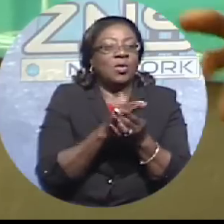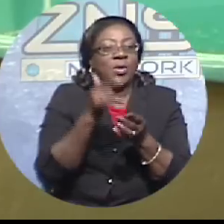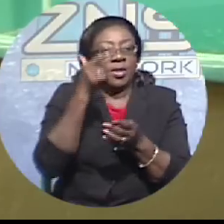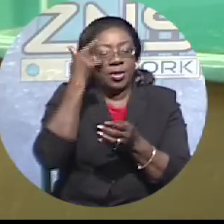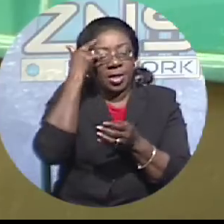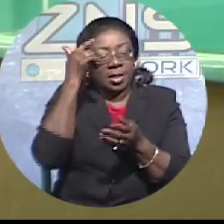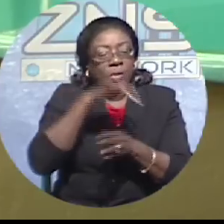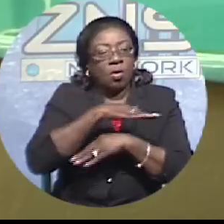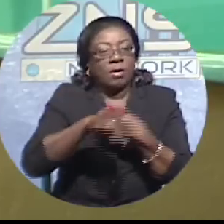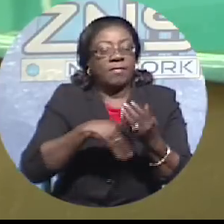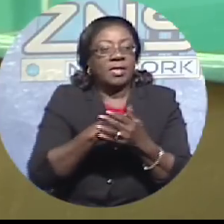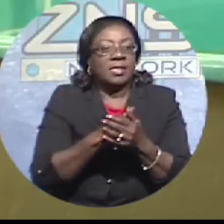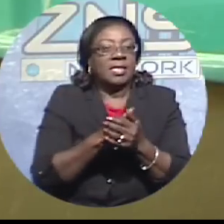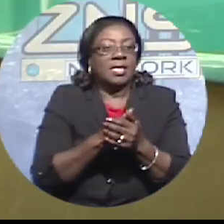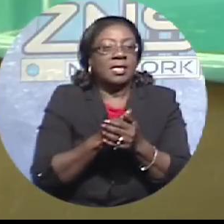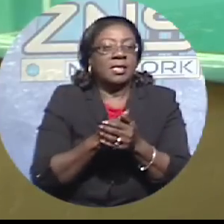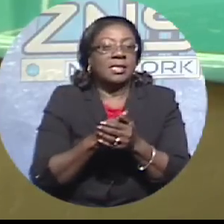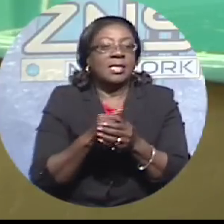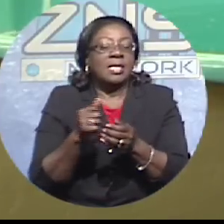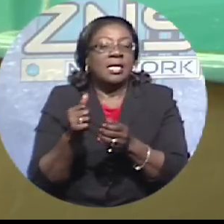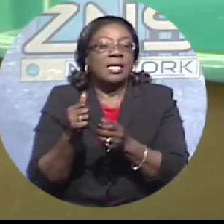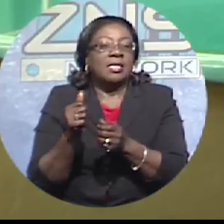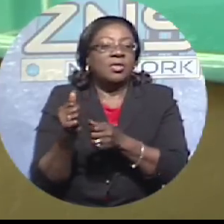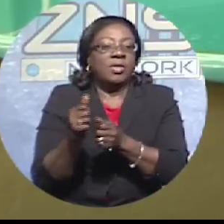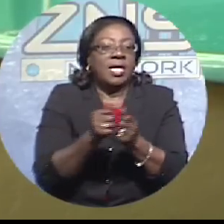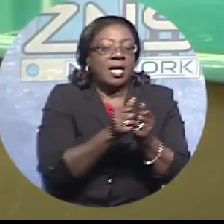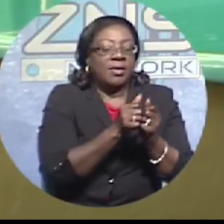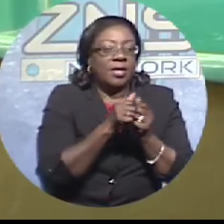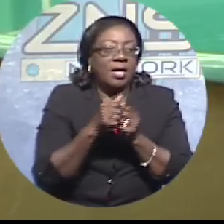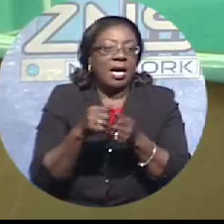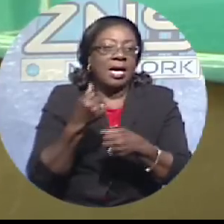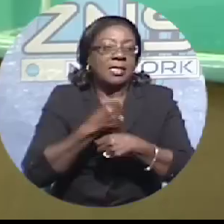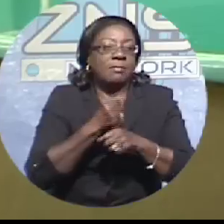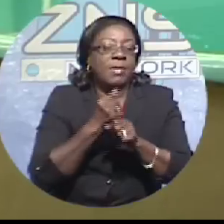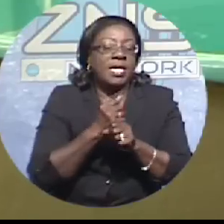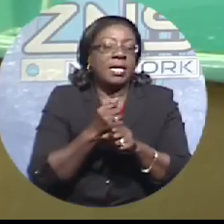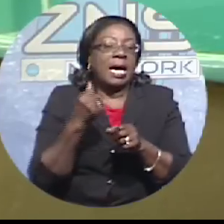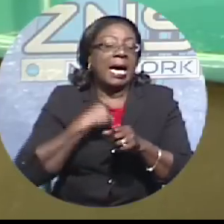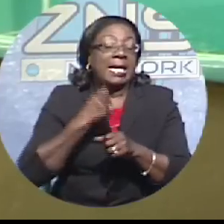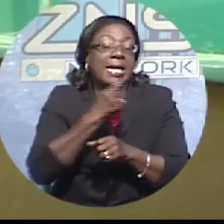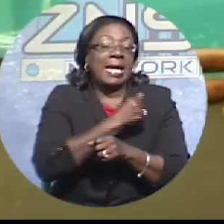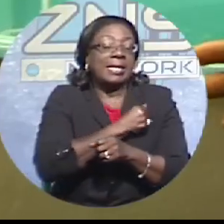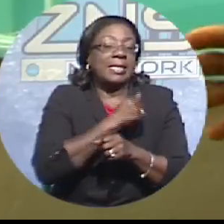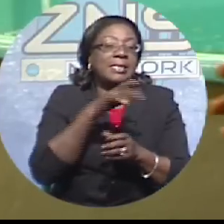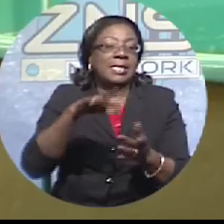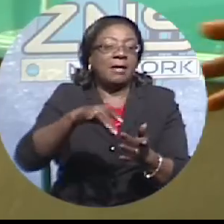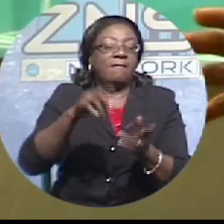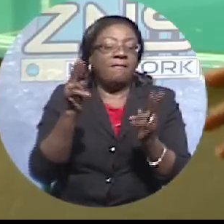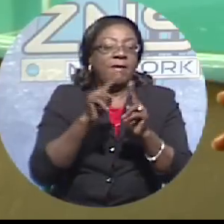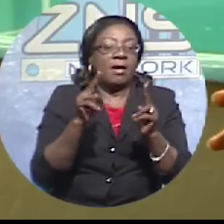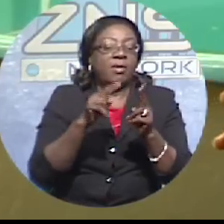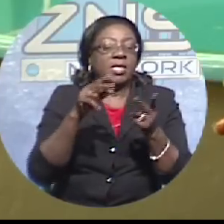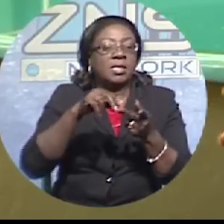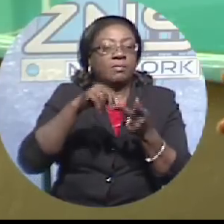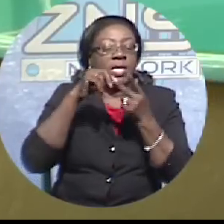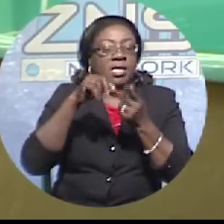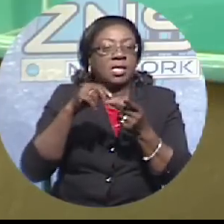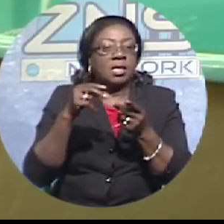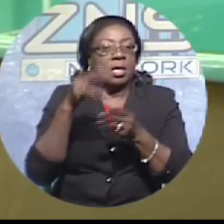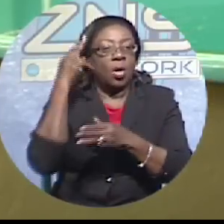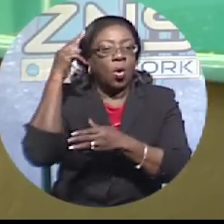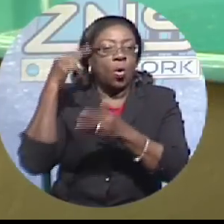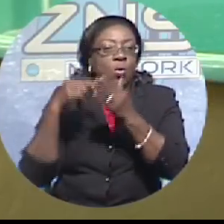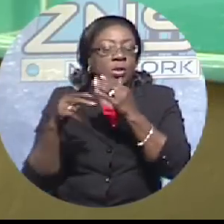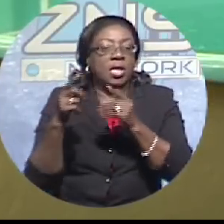these things combined has helped to allow us to have the reproduction happen. And then we don't necessarily